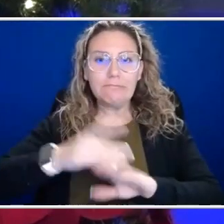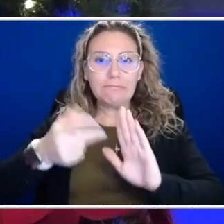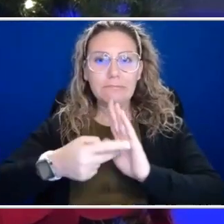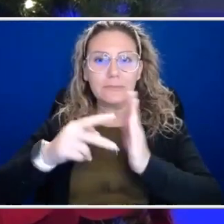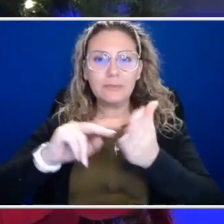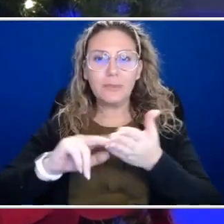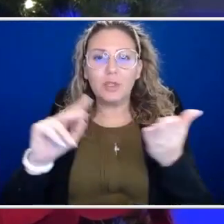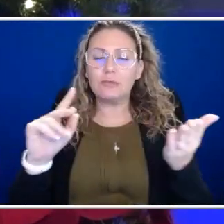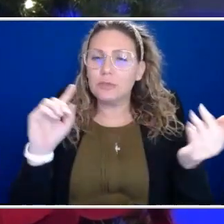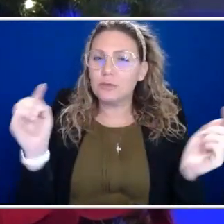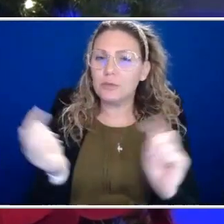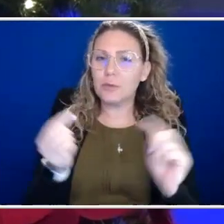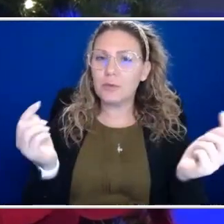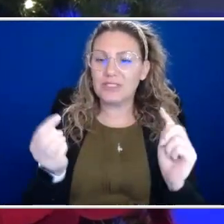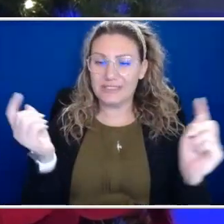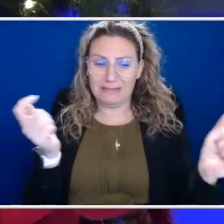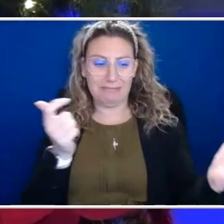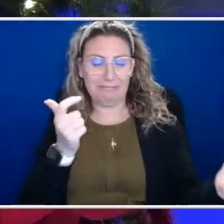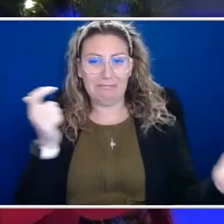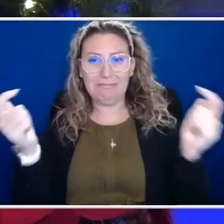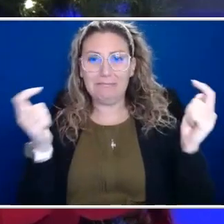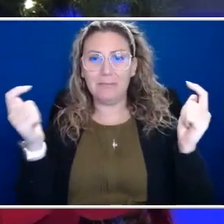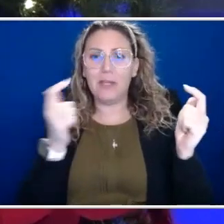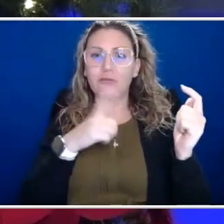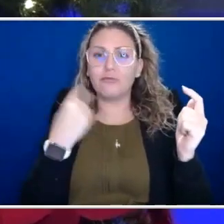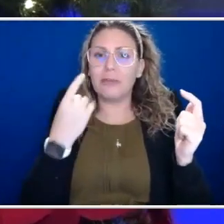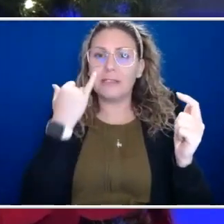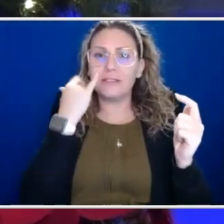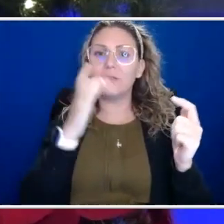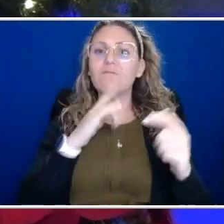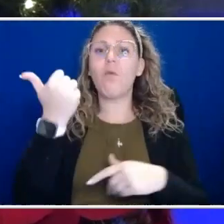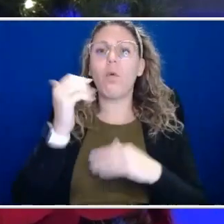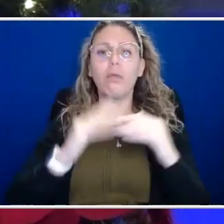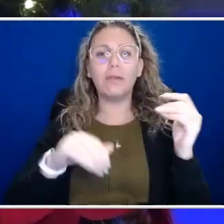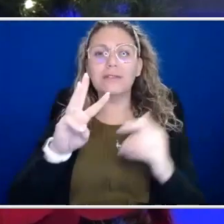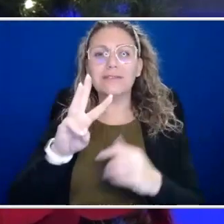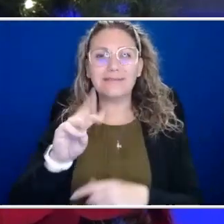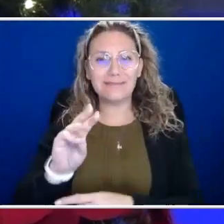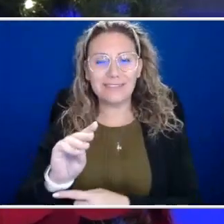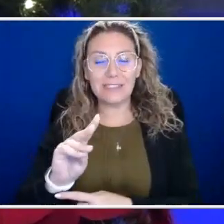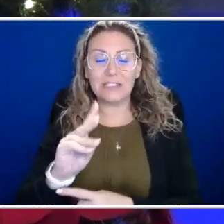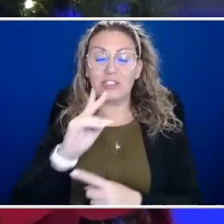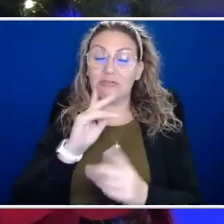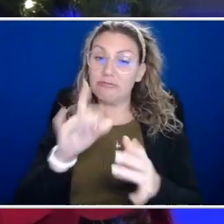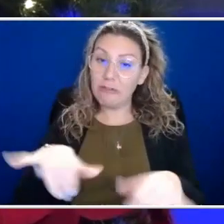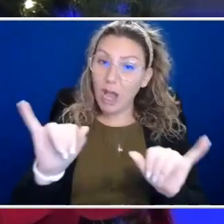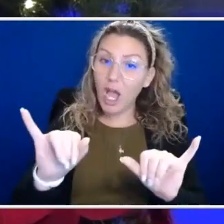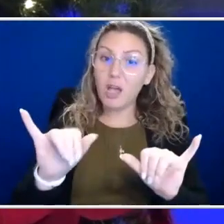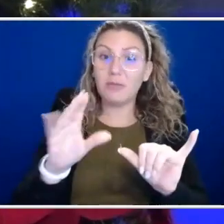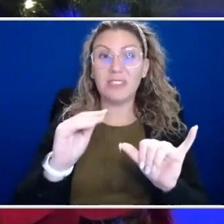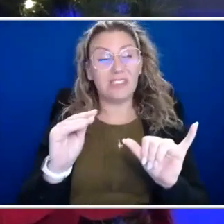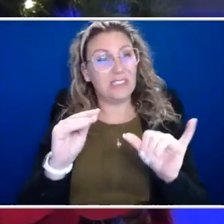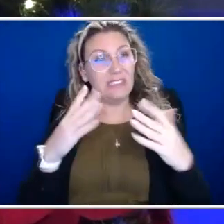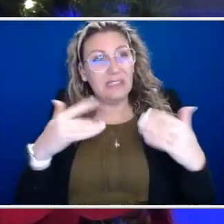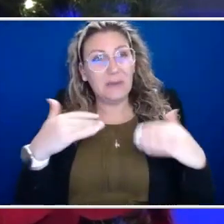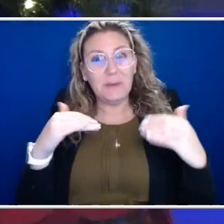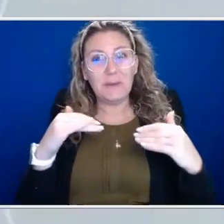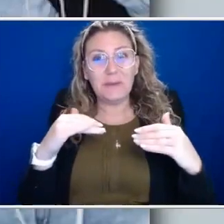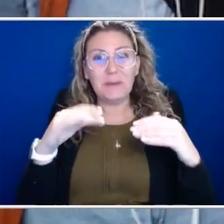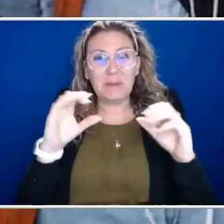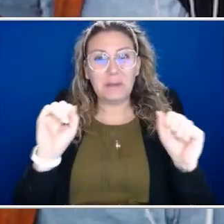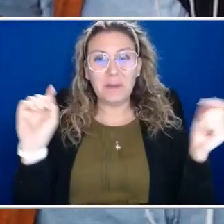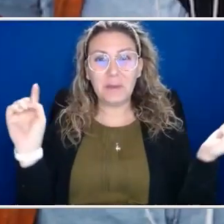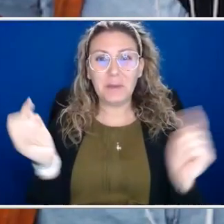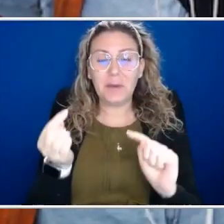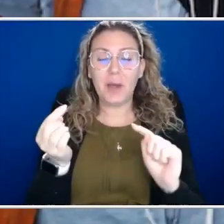risk if you're over the age of 60. Falls are common, they're costly, and most importantly, they are preventable. So